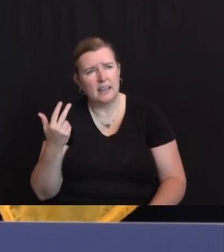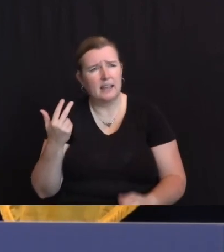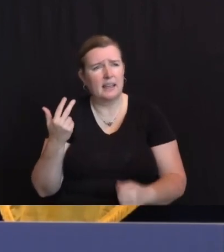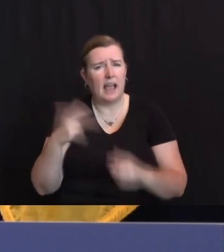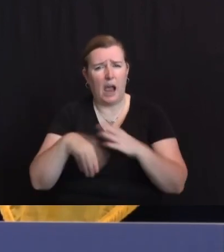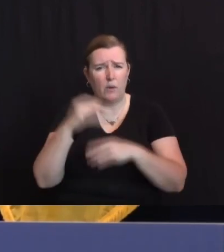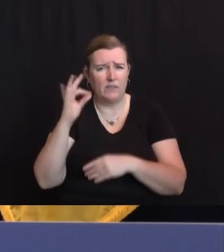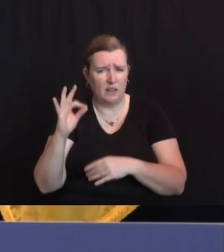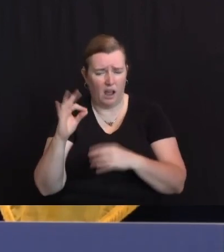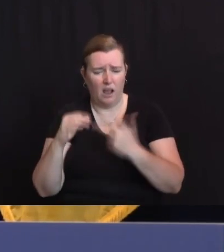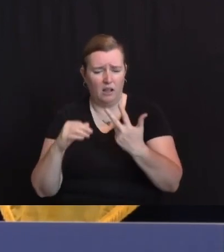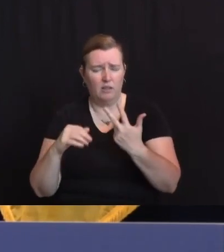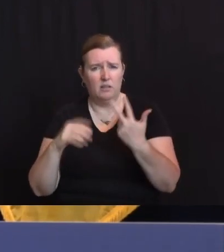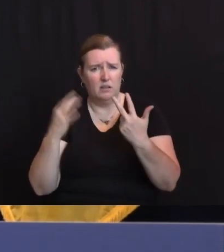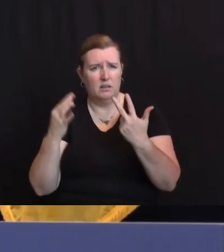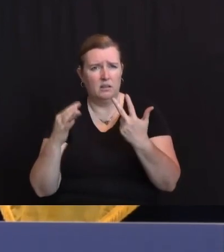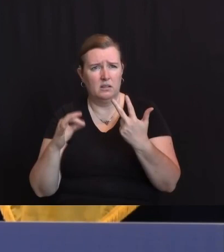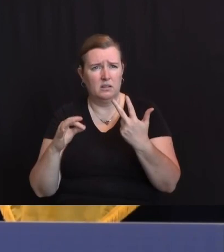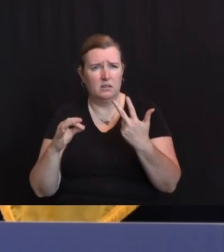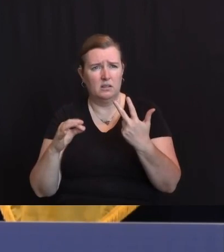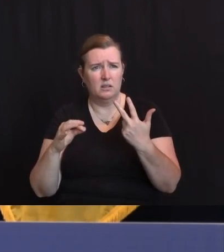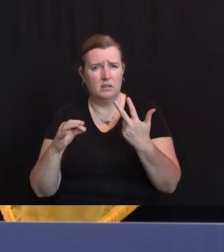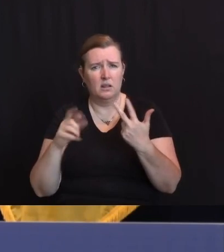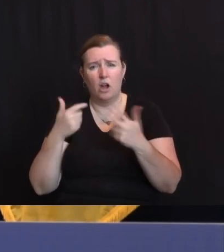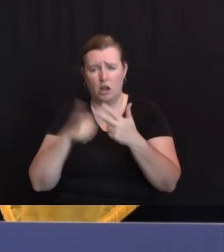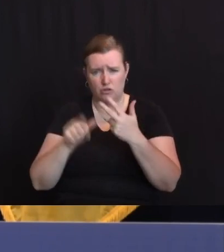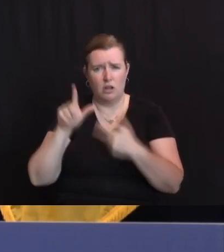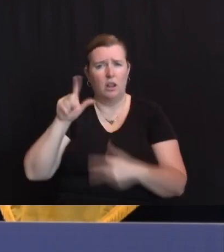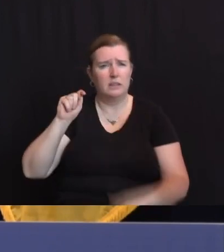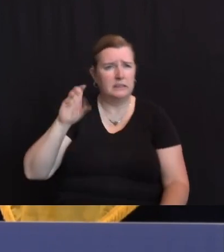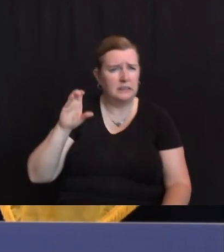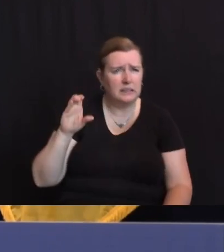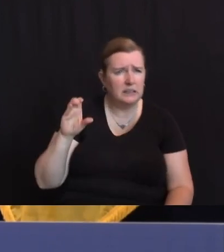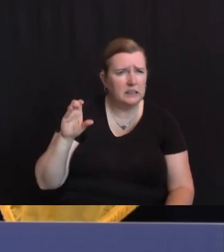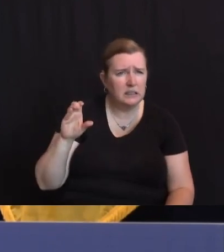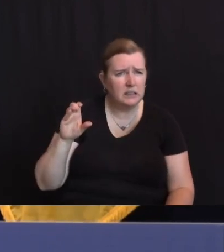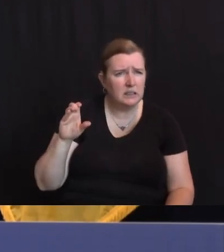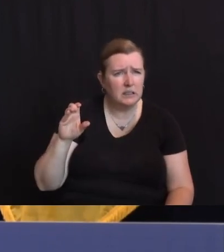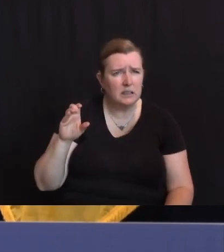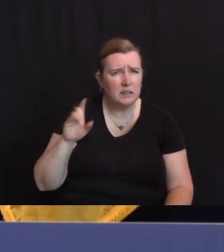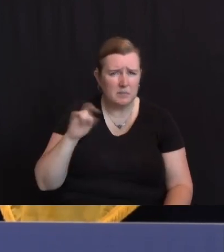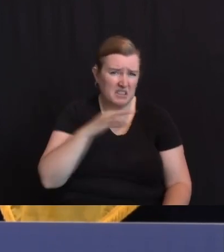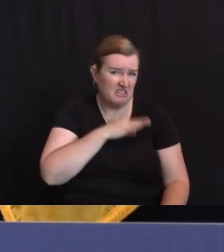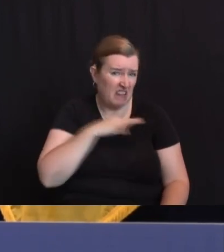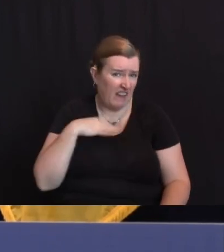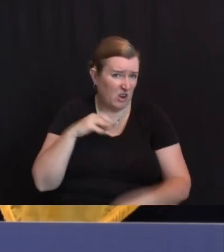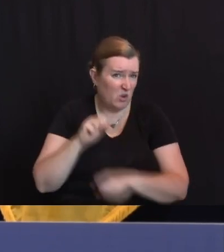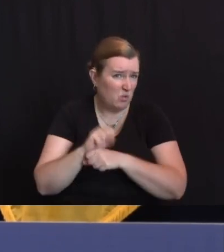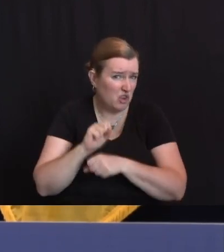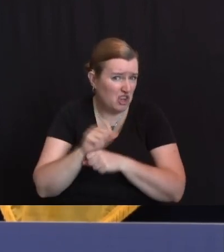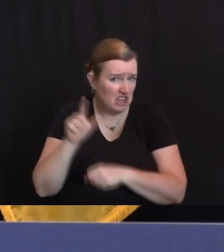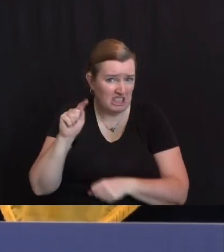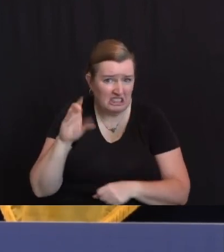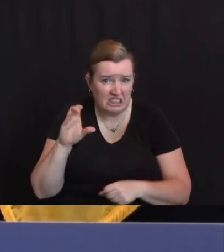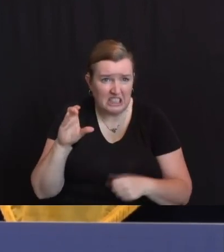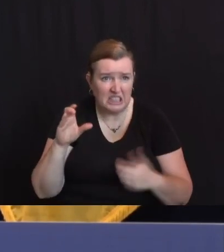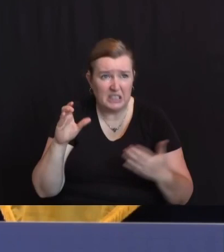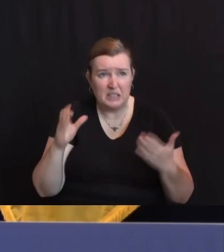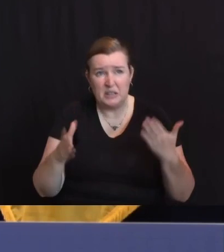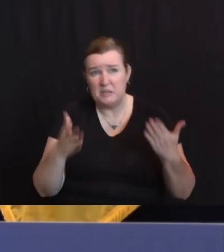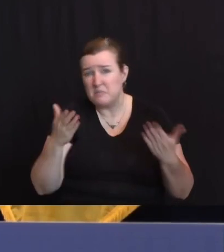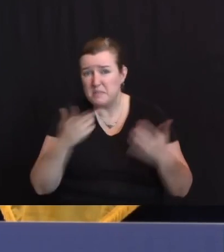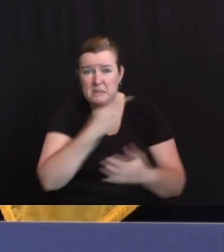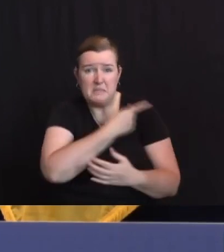associated with long-term, which could be a staff member, right? It could be someone. Most likely Most likely a resident. Any